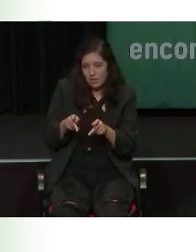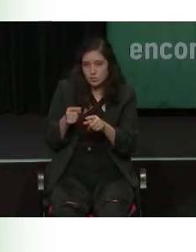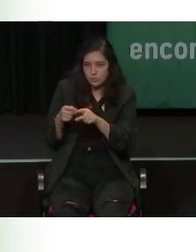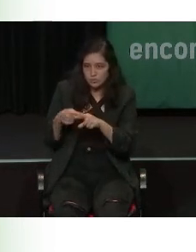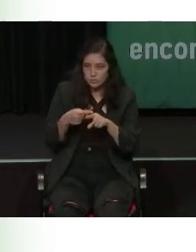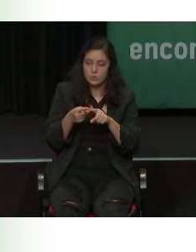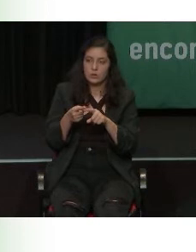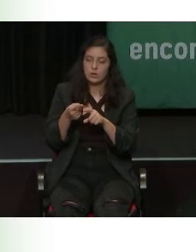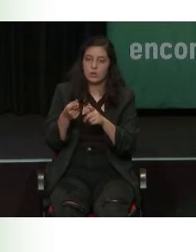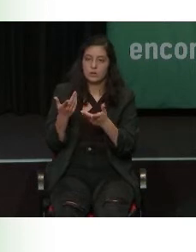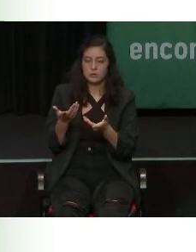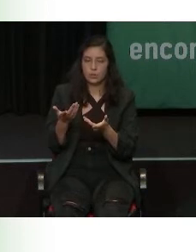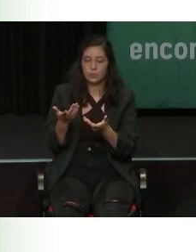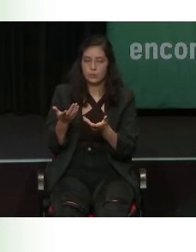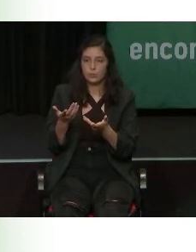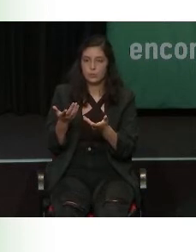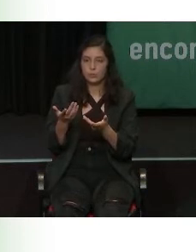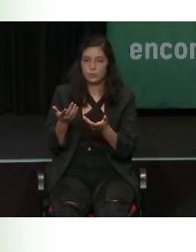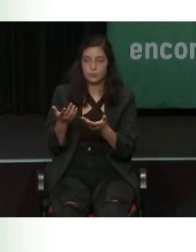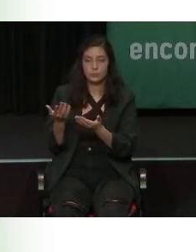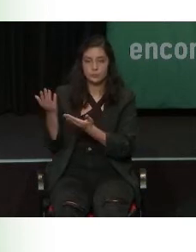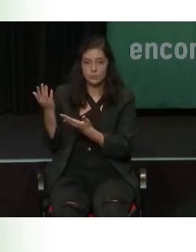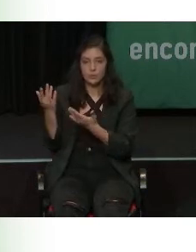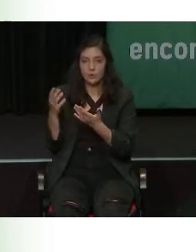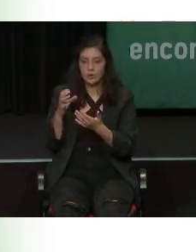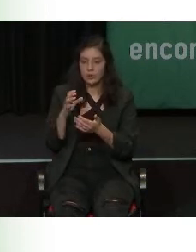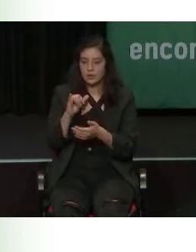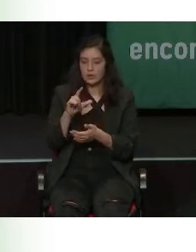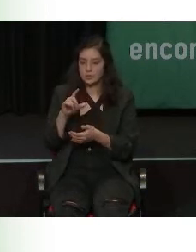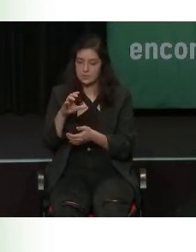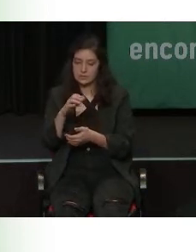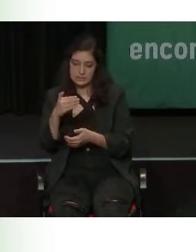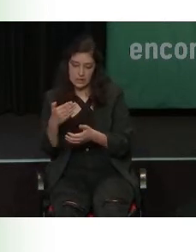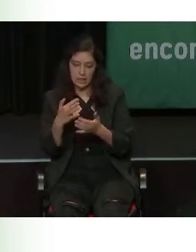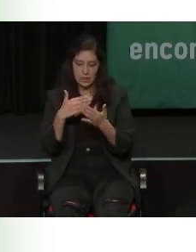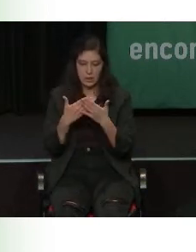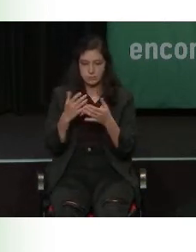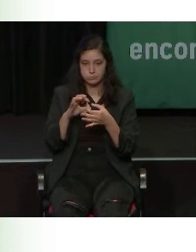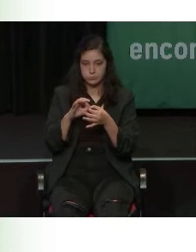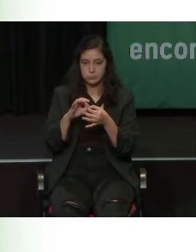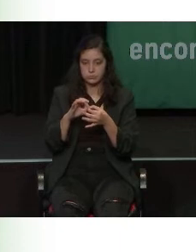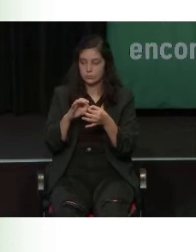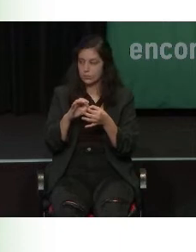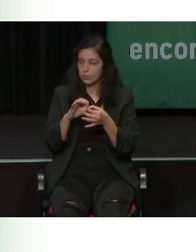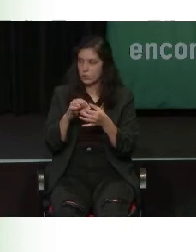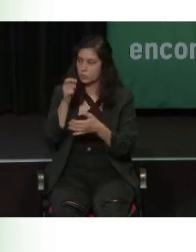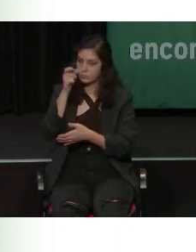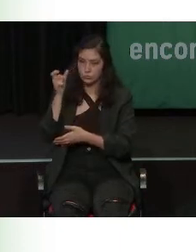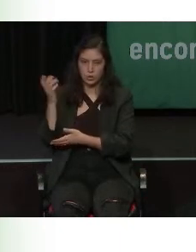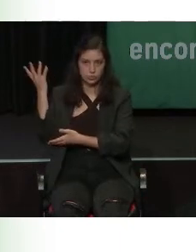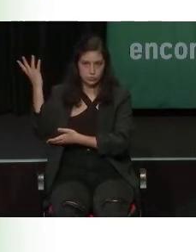That said, similar to a very interesting novel written by this gentleman here, Robert Louis